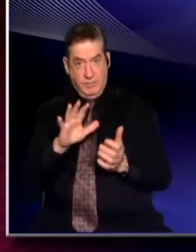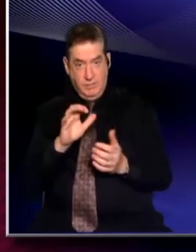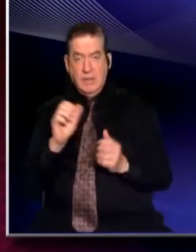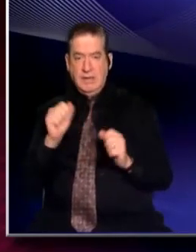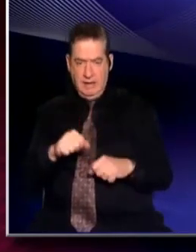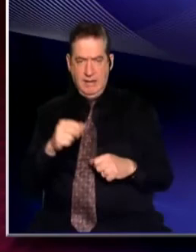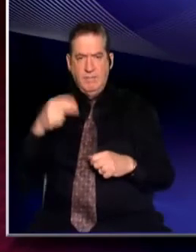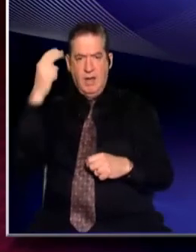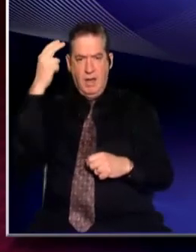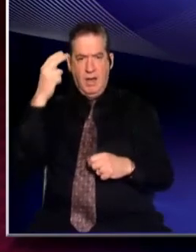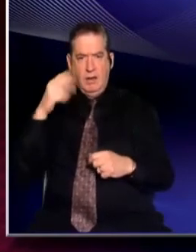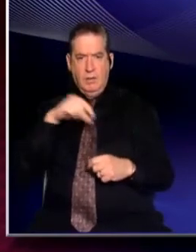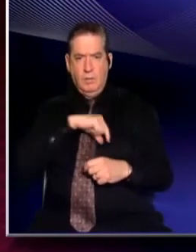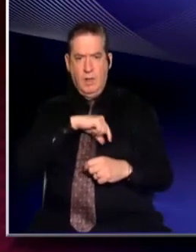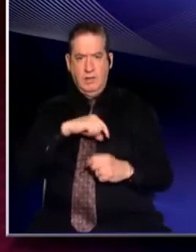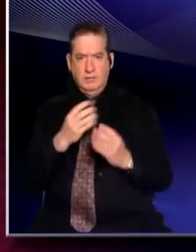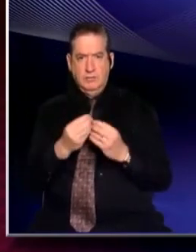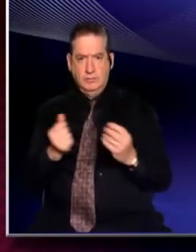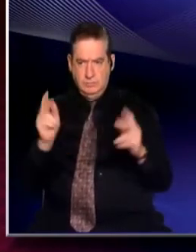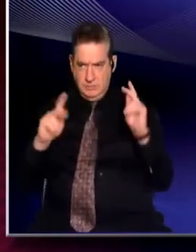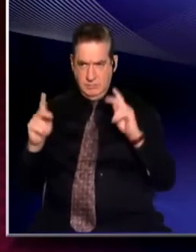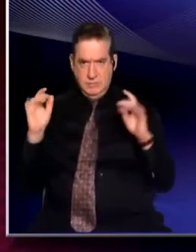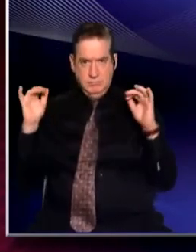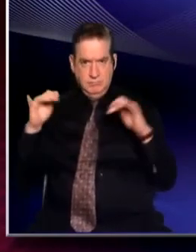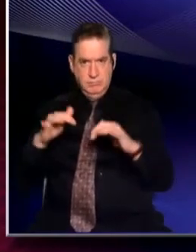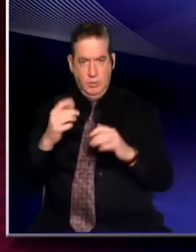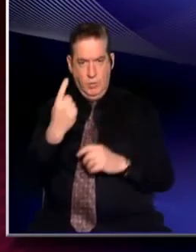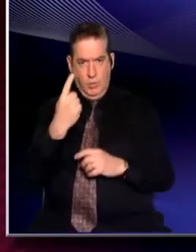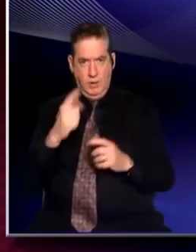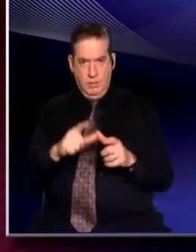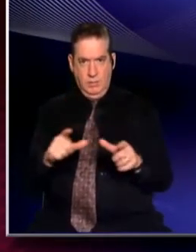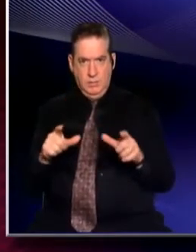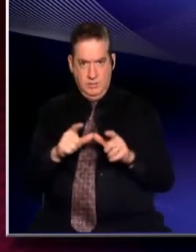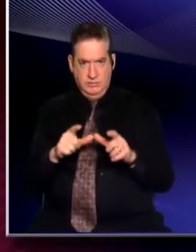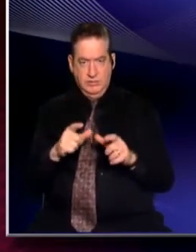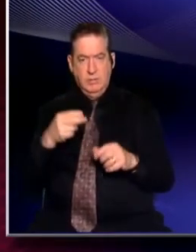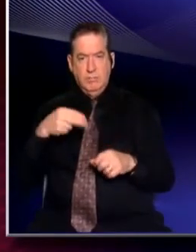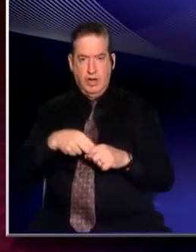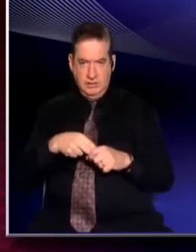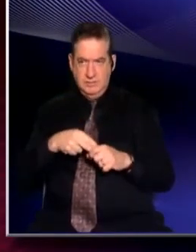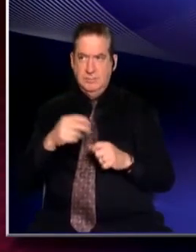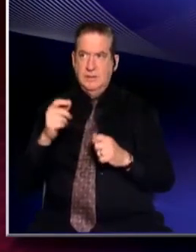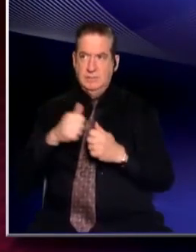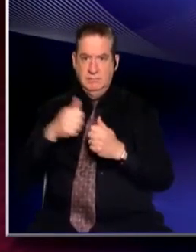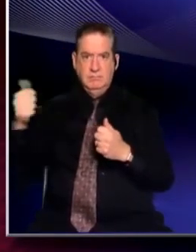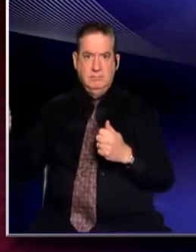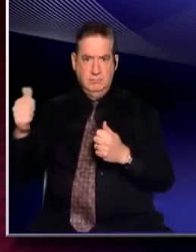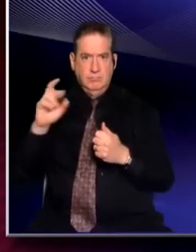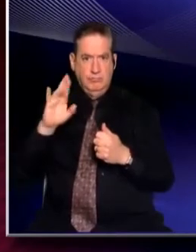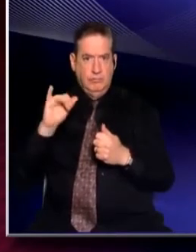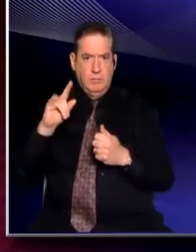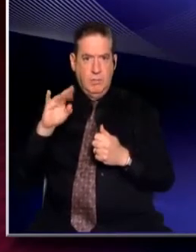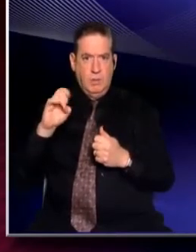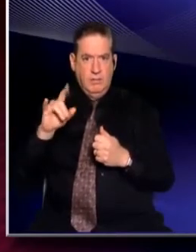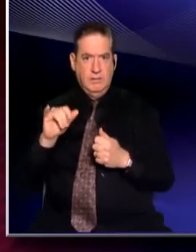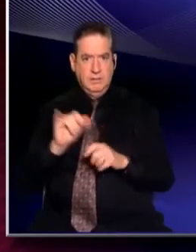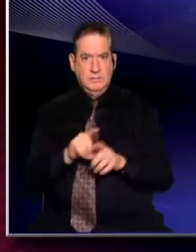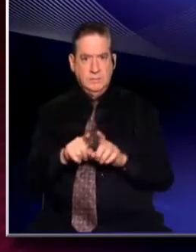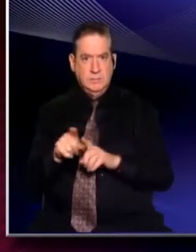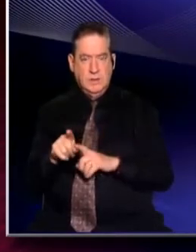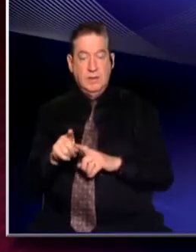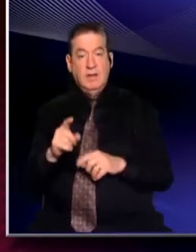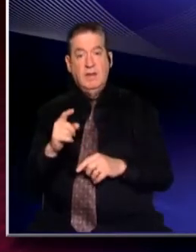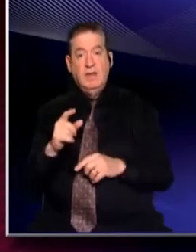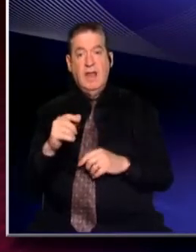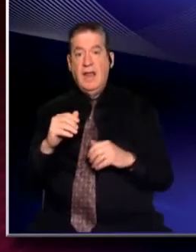high-quality solution where people can still congregate in one location and participate remotely as well. So here's how the